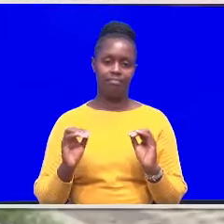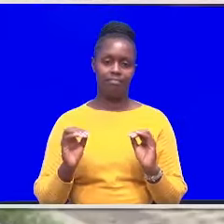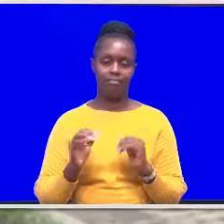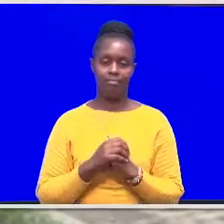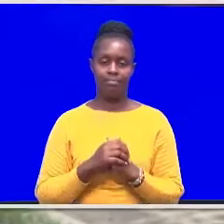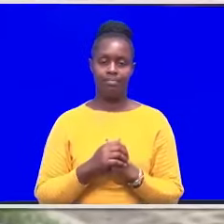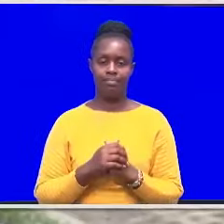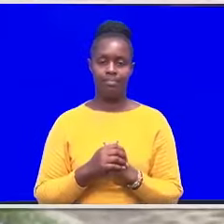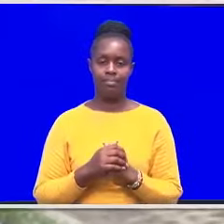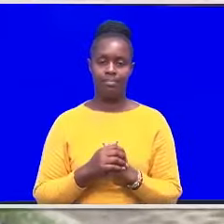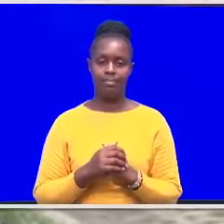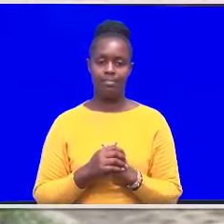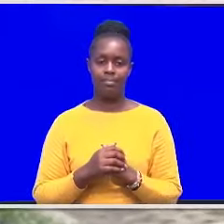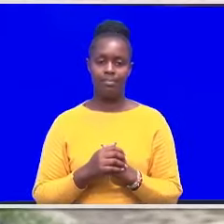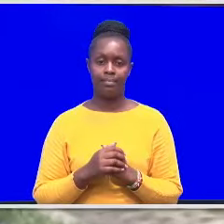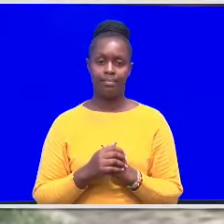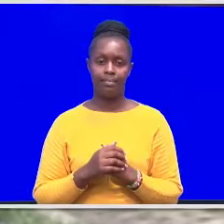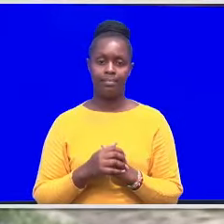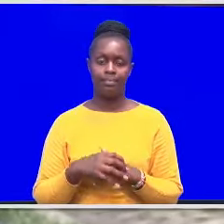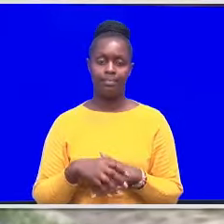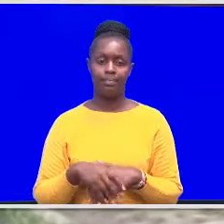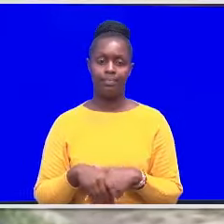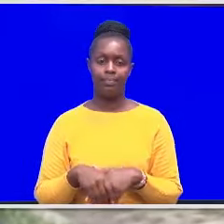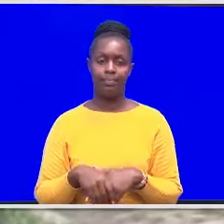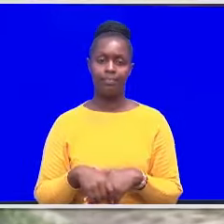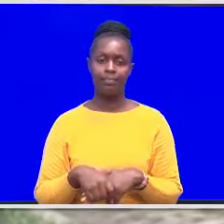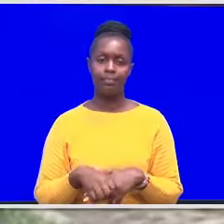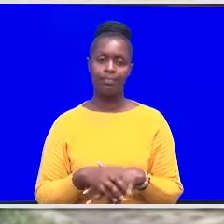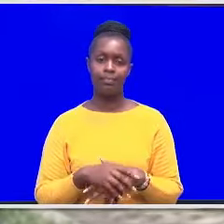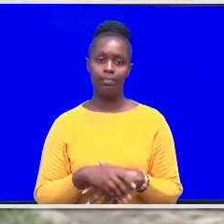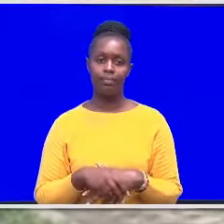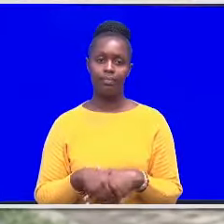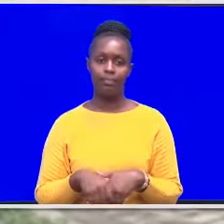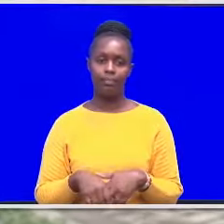47 from Kihoto in Naivasha, Nakuru County, I'm Willie Dennis.